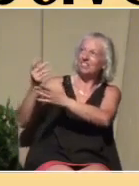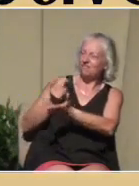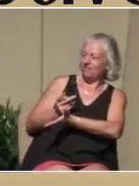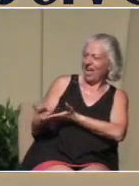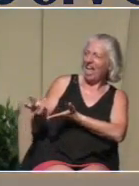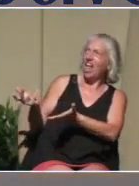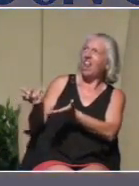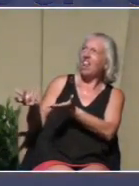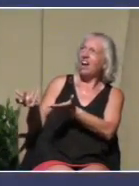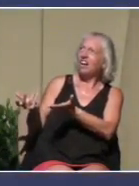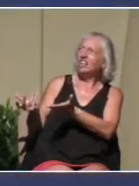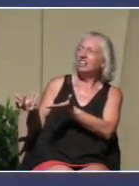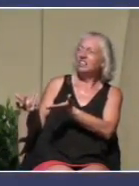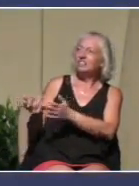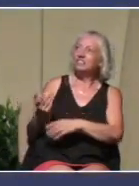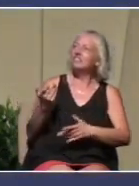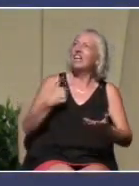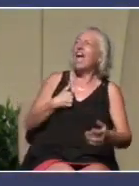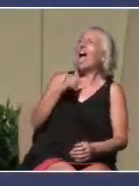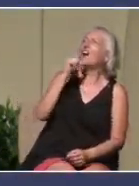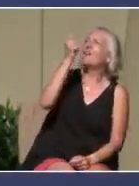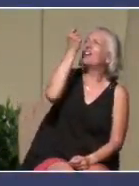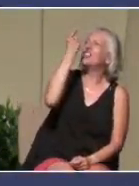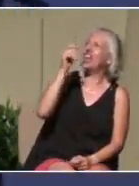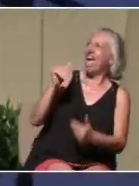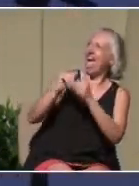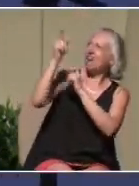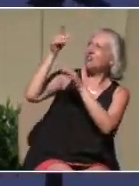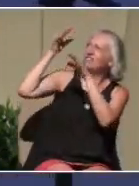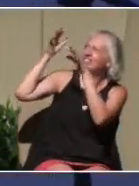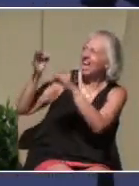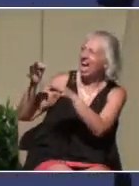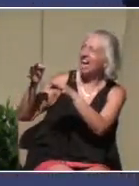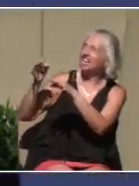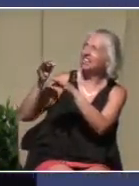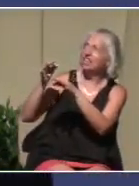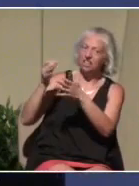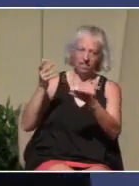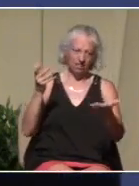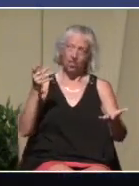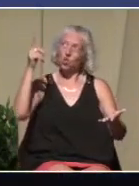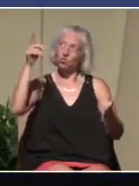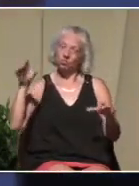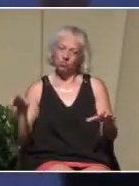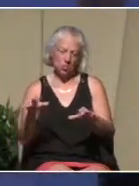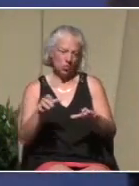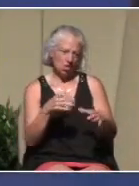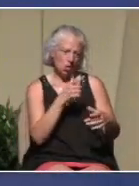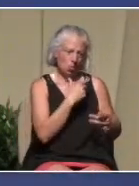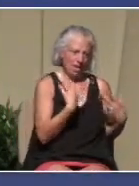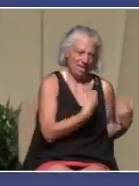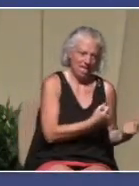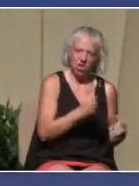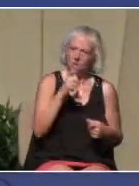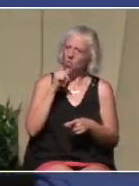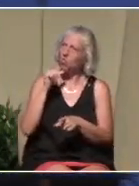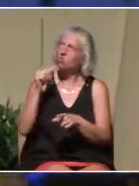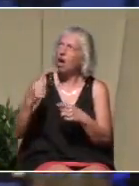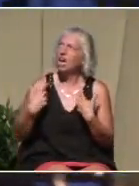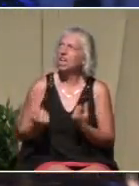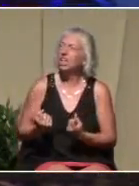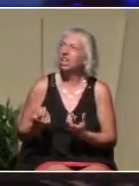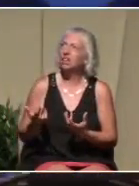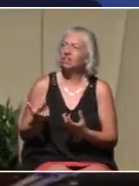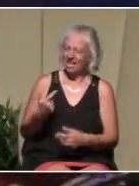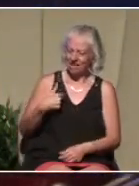you know, I don't get how you make decisions about what you're going to do and who you're going to heal and who you're not going to heal. And you know, So I said, how do I